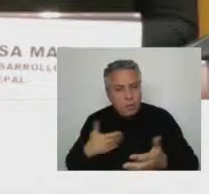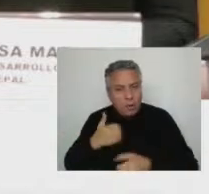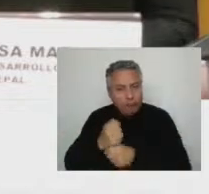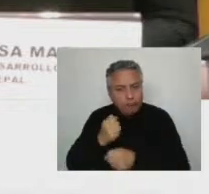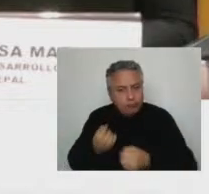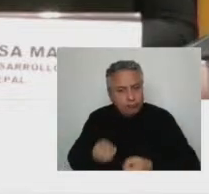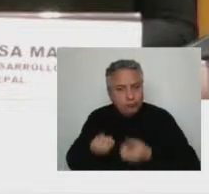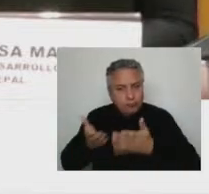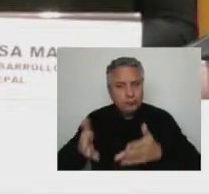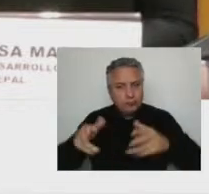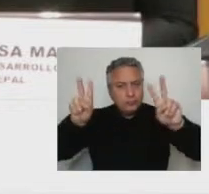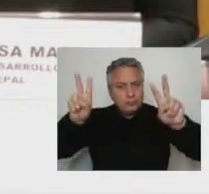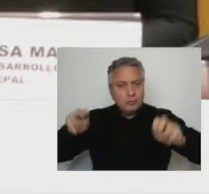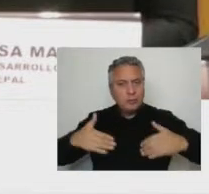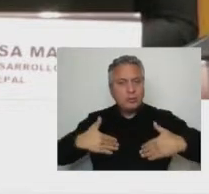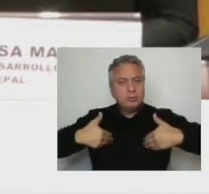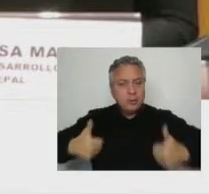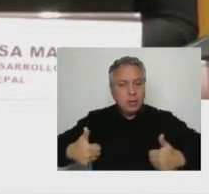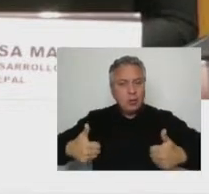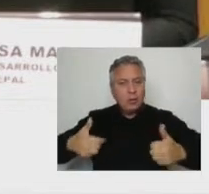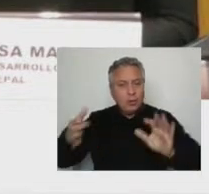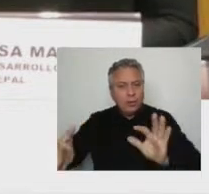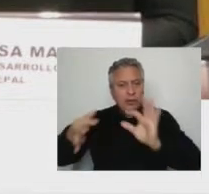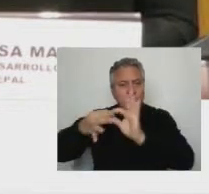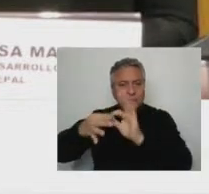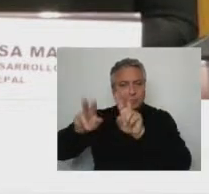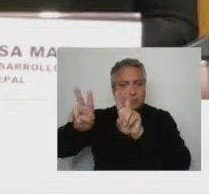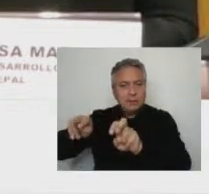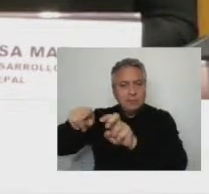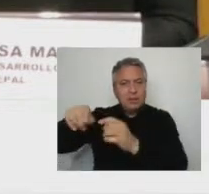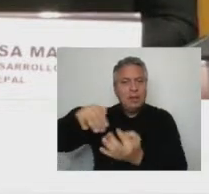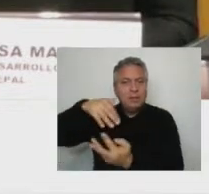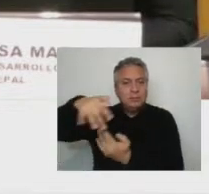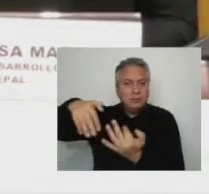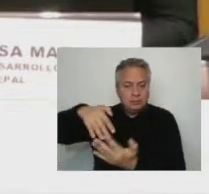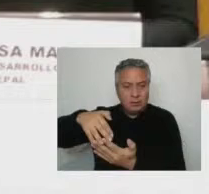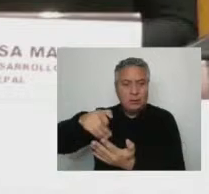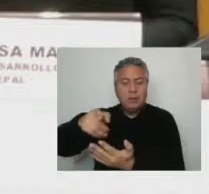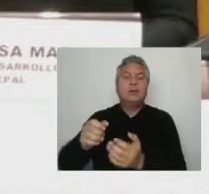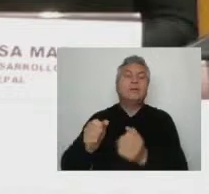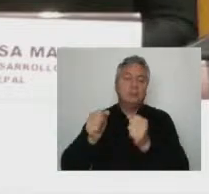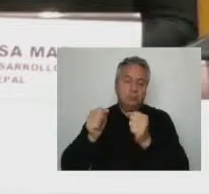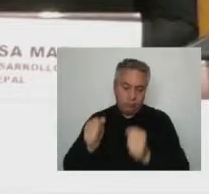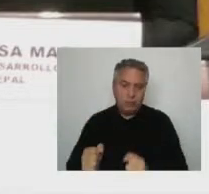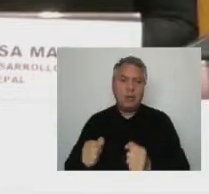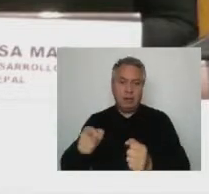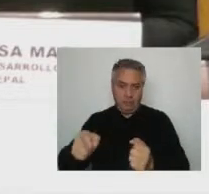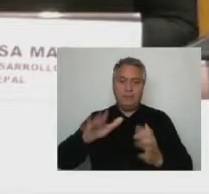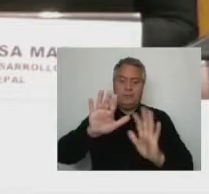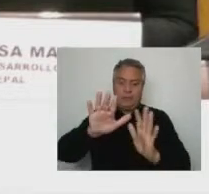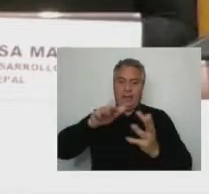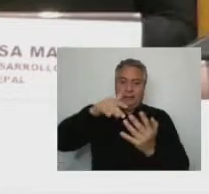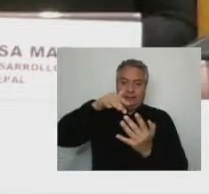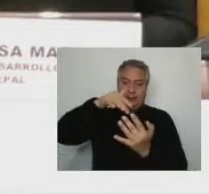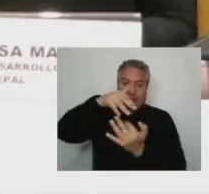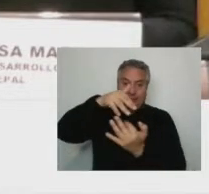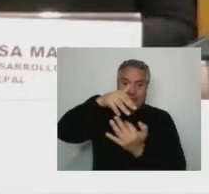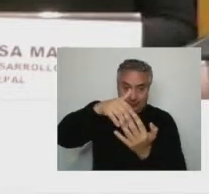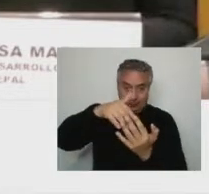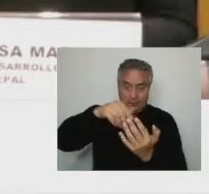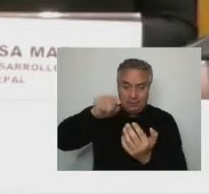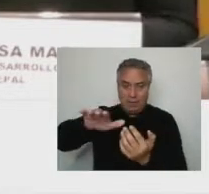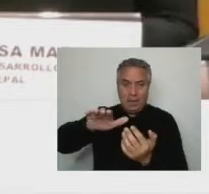the inequalities related to health from the social determinants would be through the connection between health